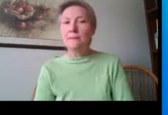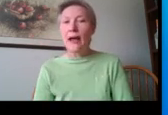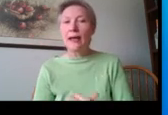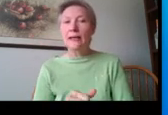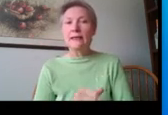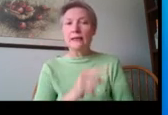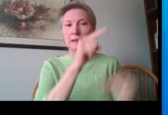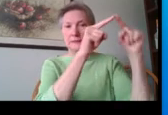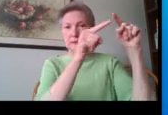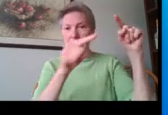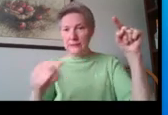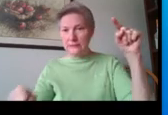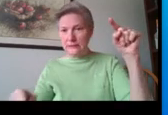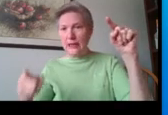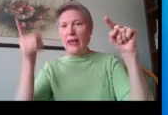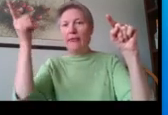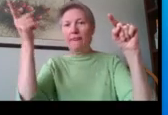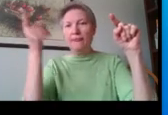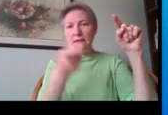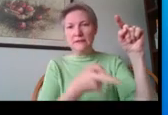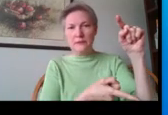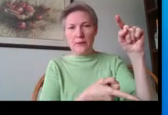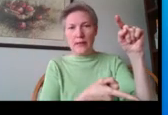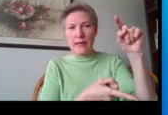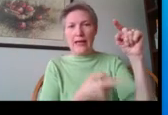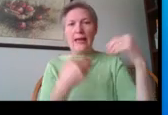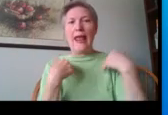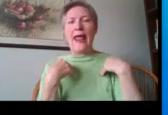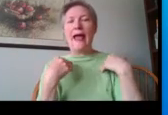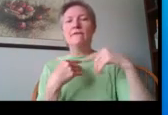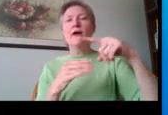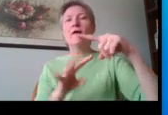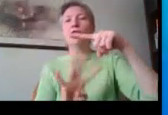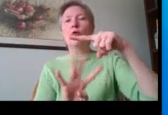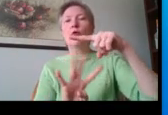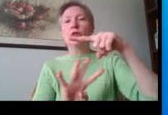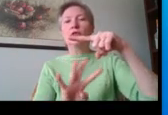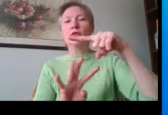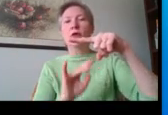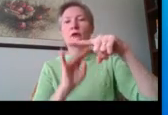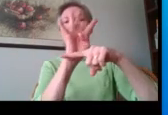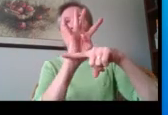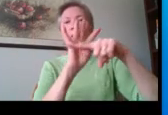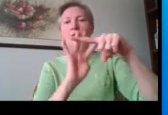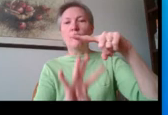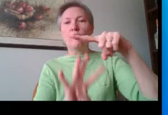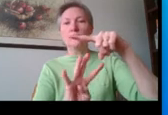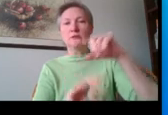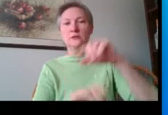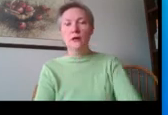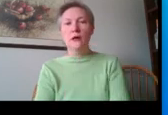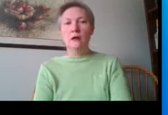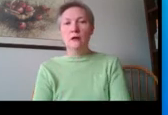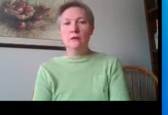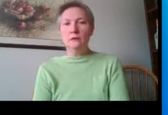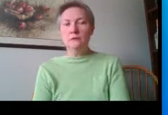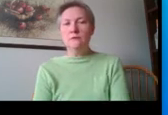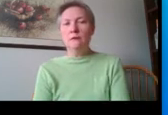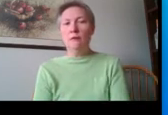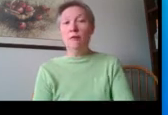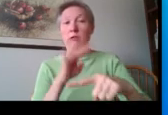cut it diagonal this way and this way to make closest fourth that I can make, right? So this